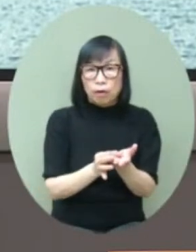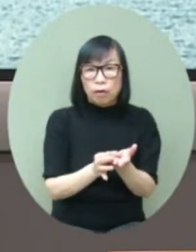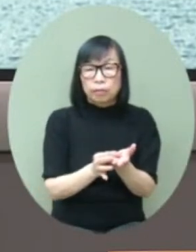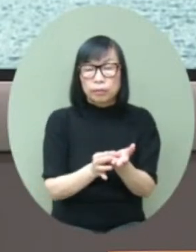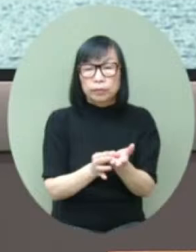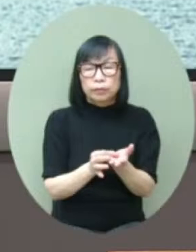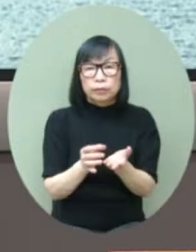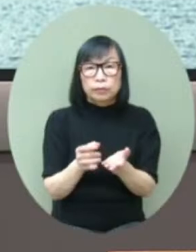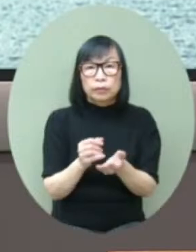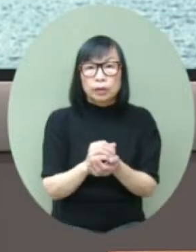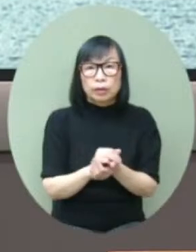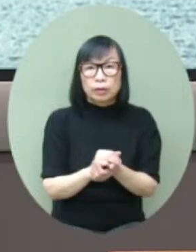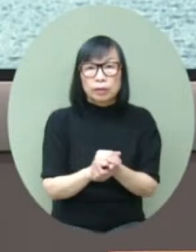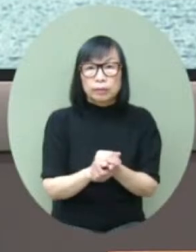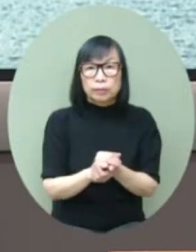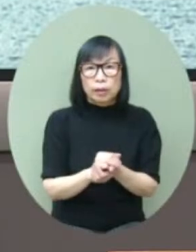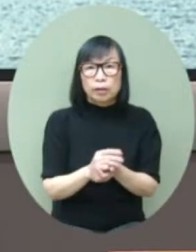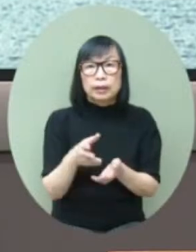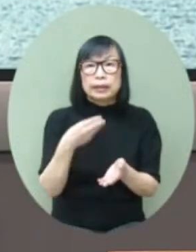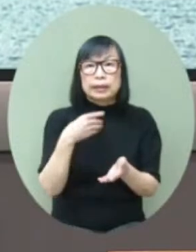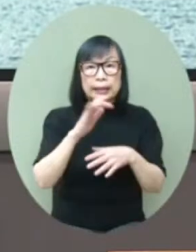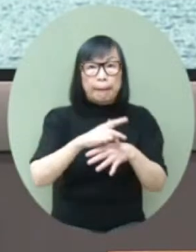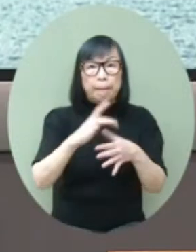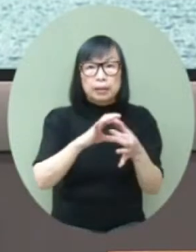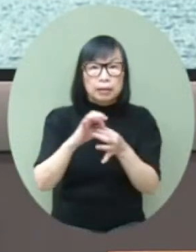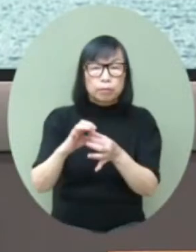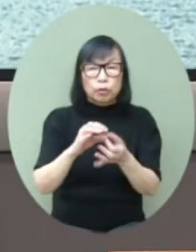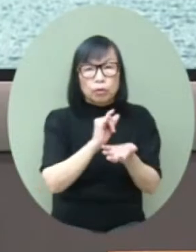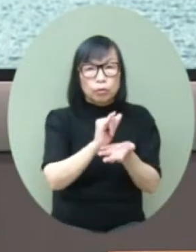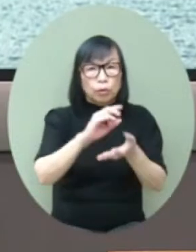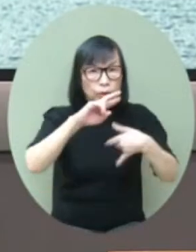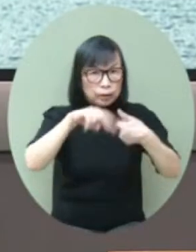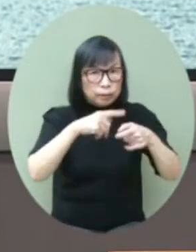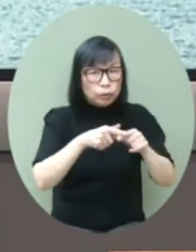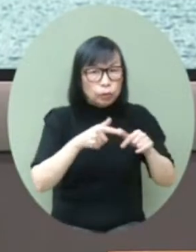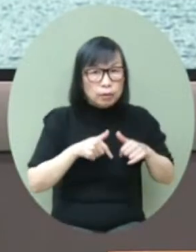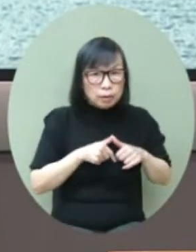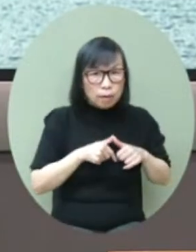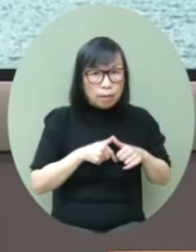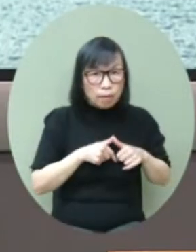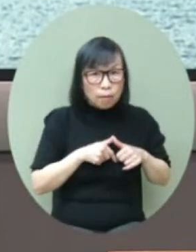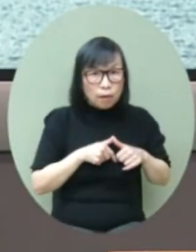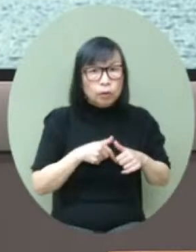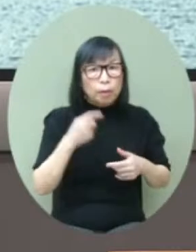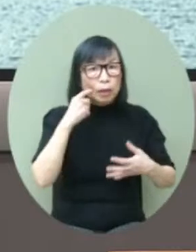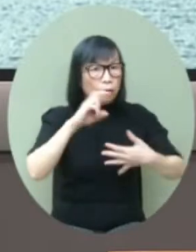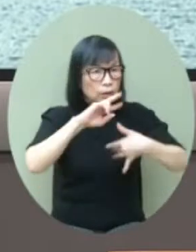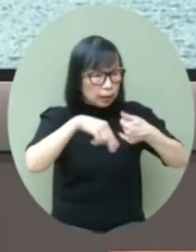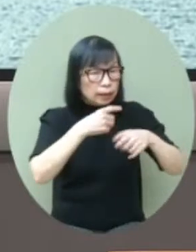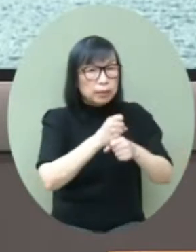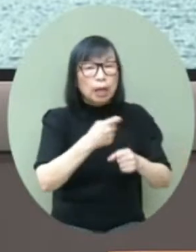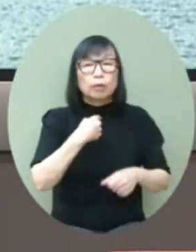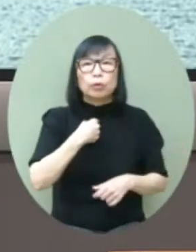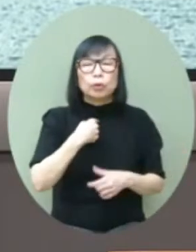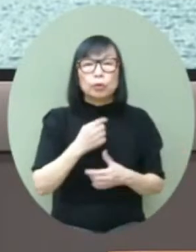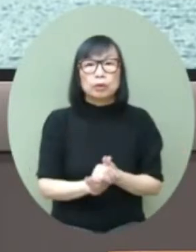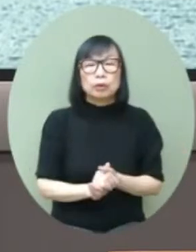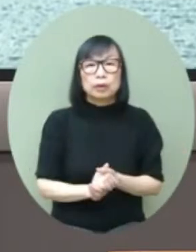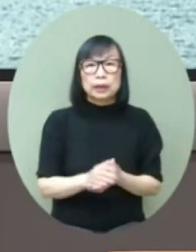the places that she's been to, we will send the close contacts to the quarantine center, and